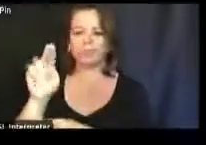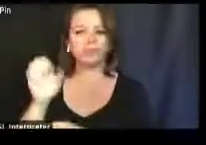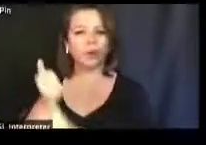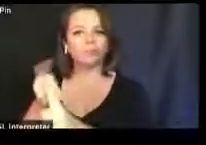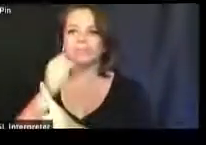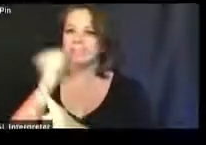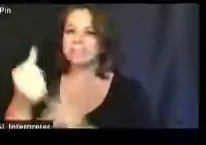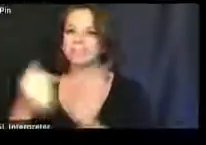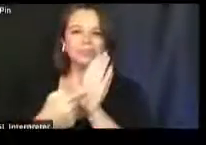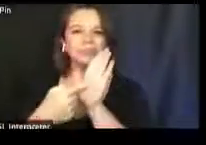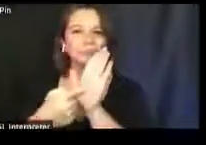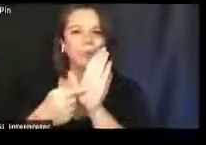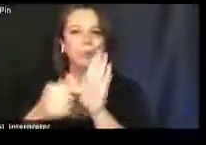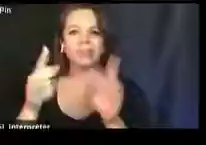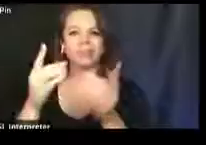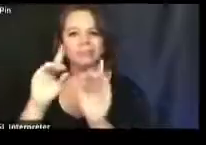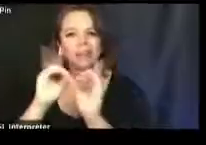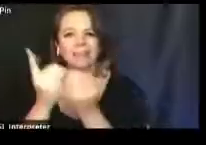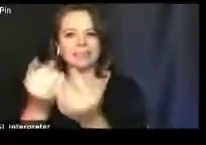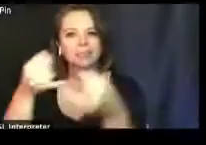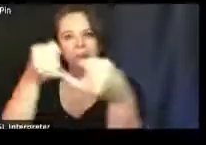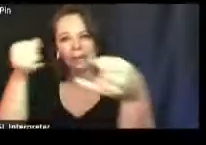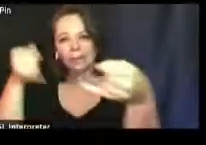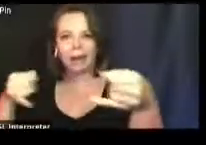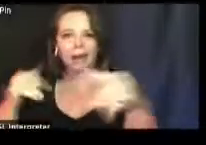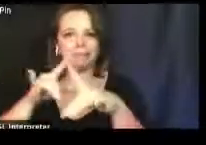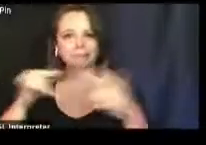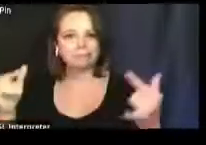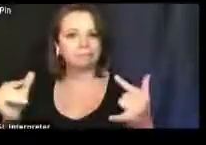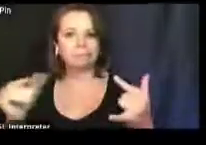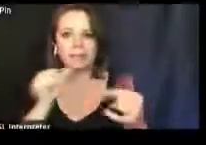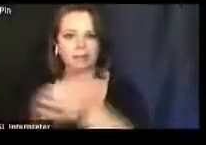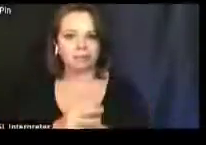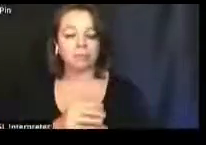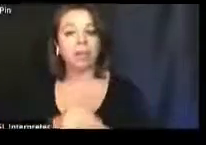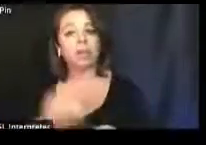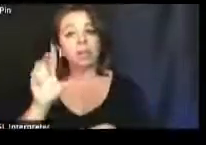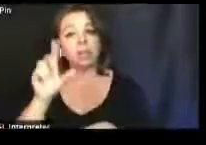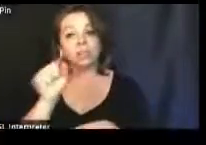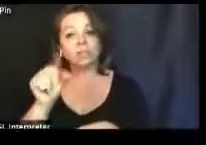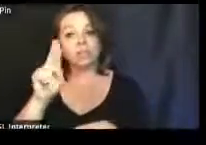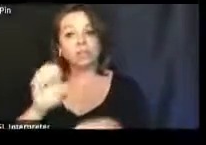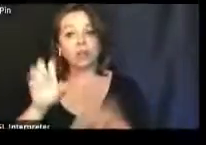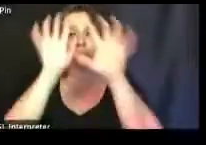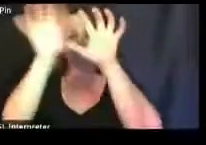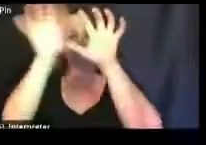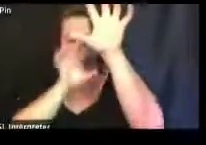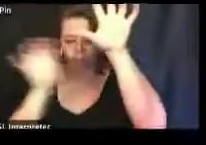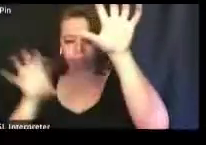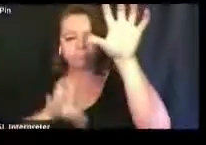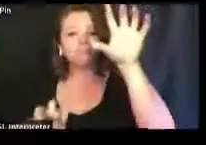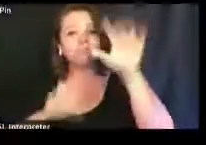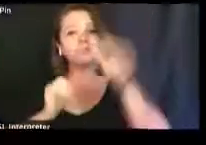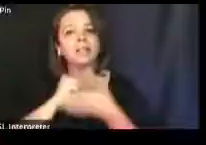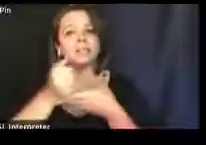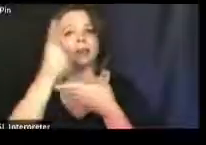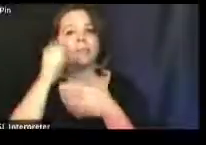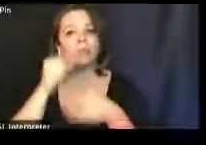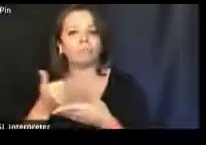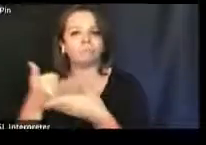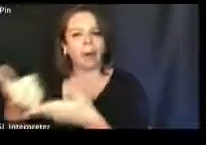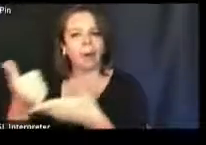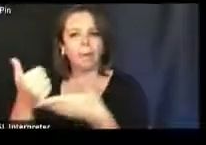or boundaries. The Commission created the zones to assist commissioners and staff in their outreach efforts